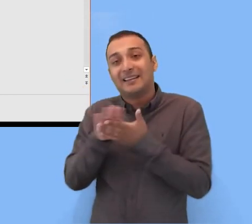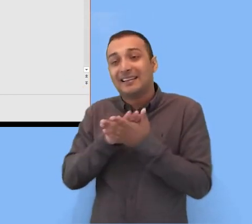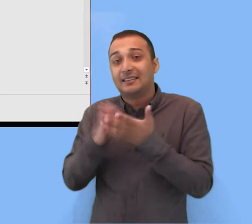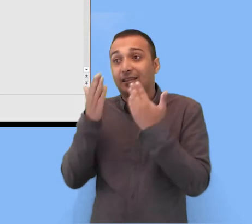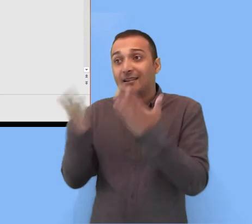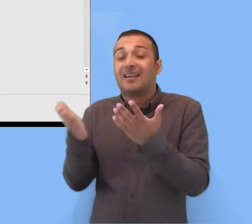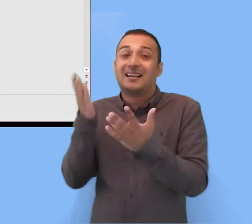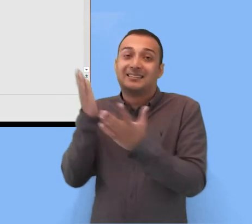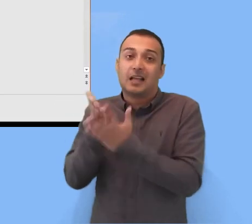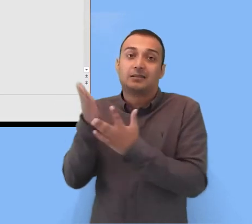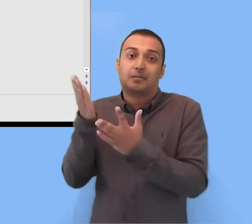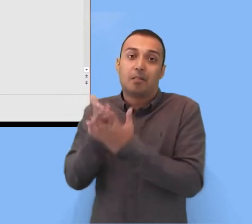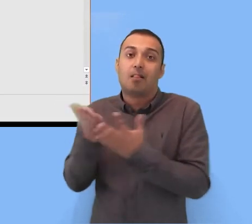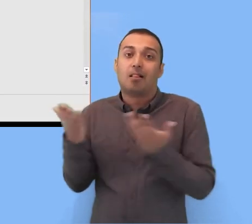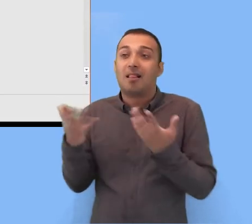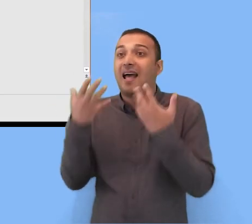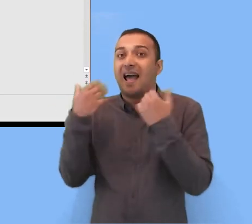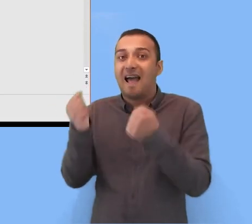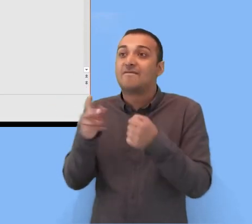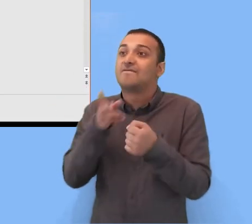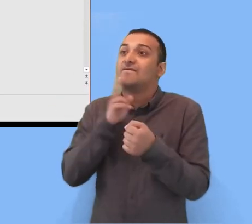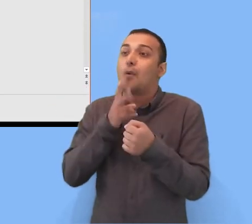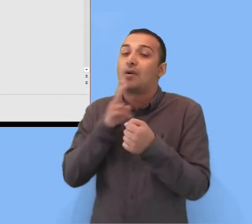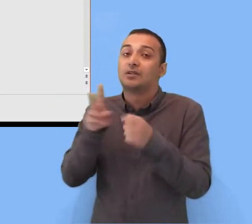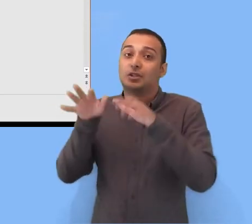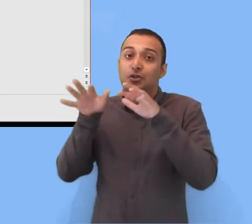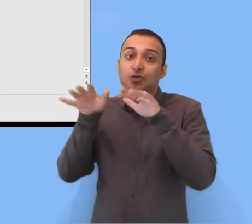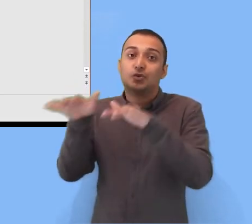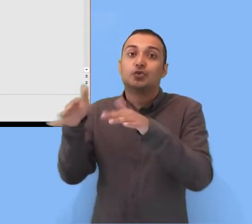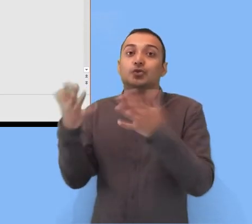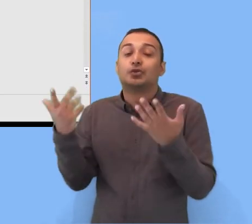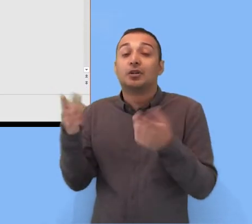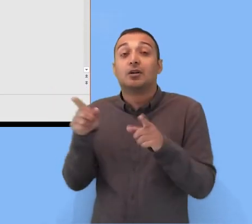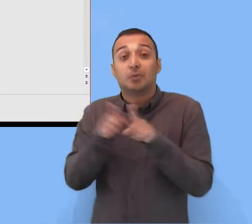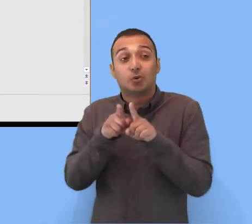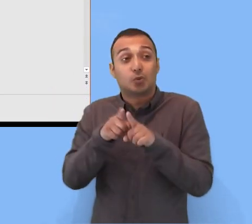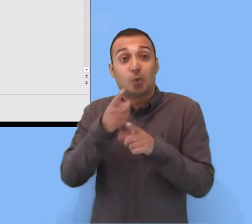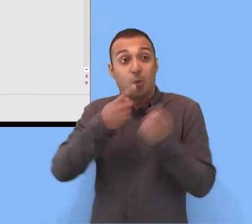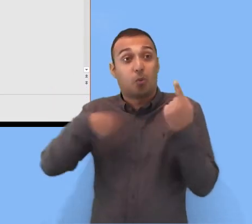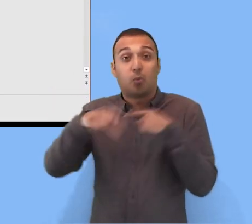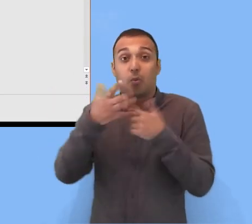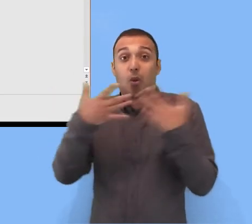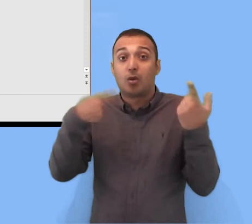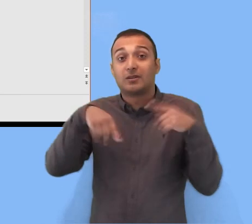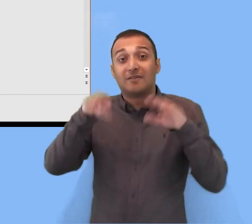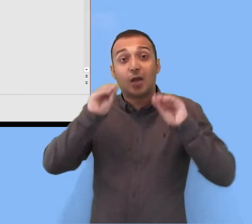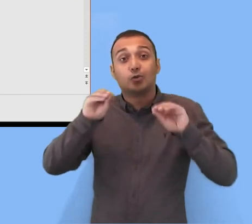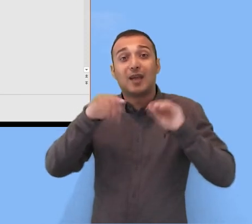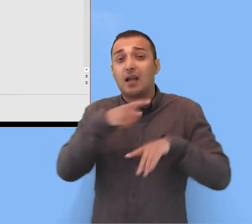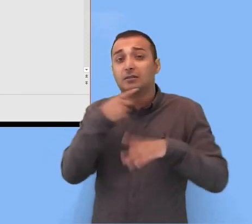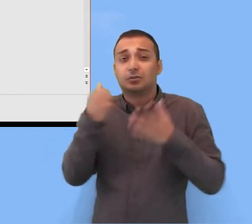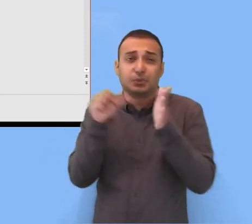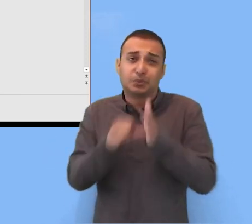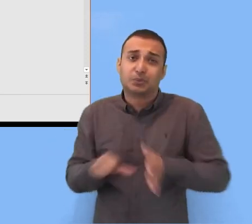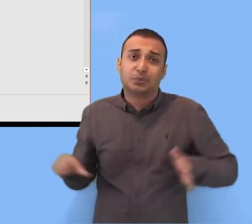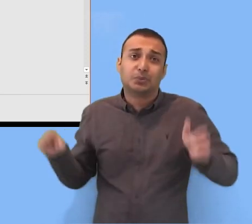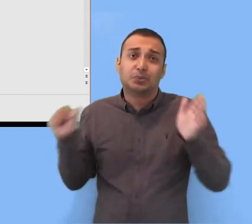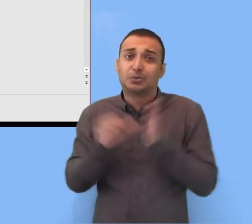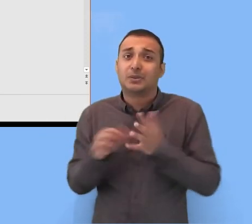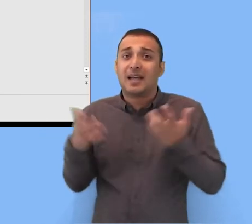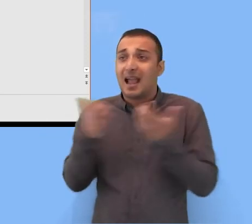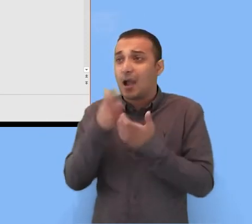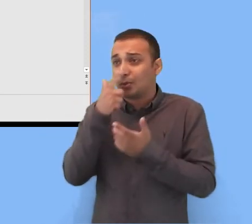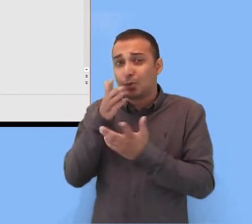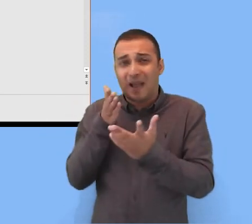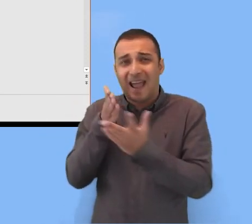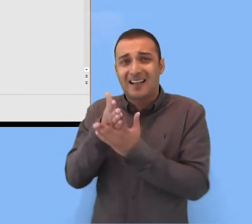accessible, because it's really difficult, I understood from a lot of educators, to access a lot of communities. You know, it's